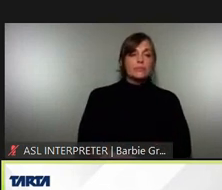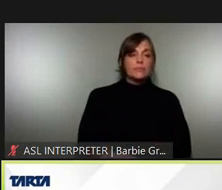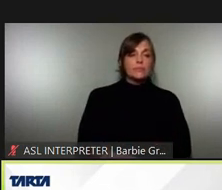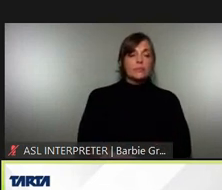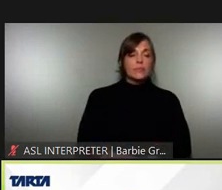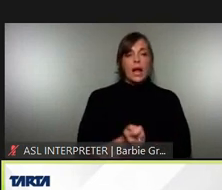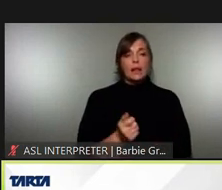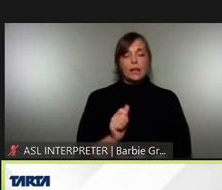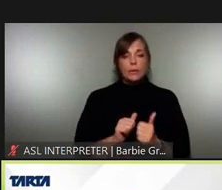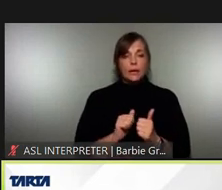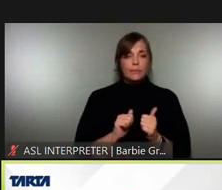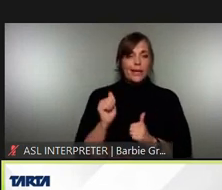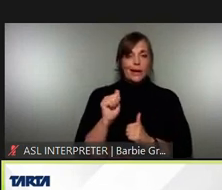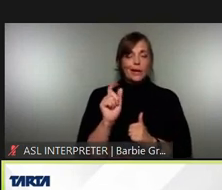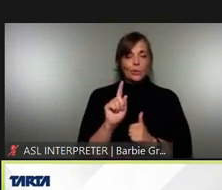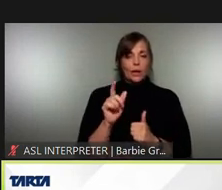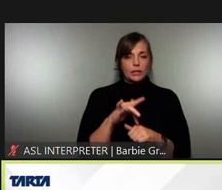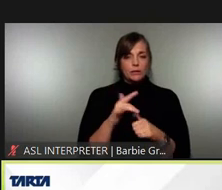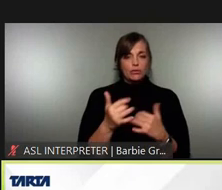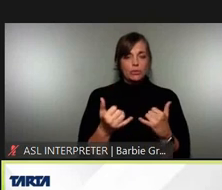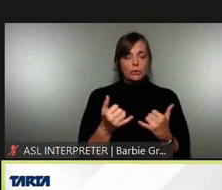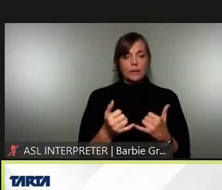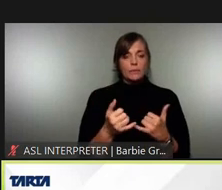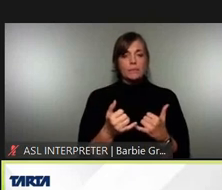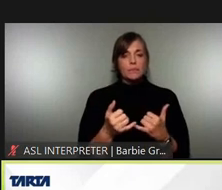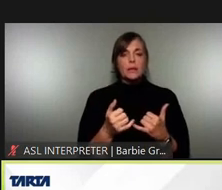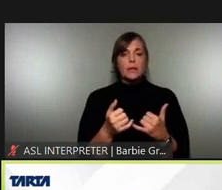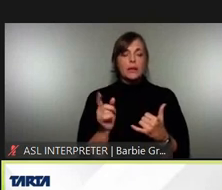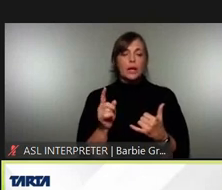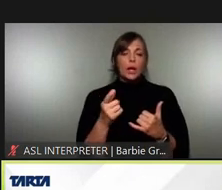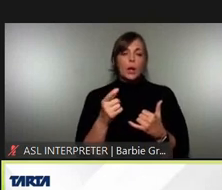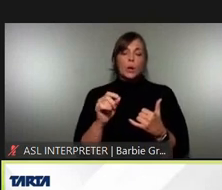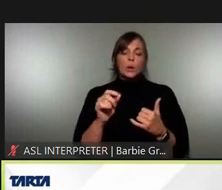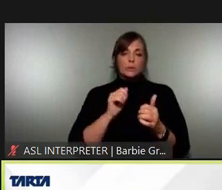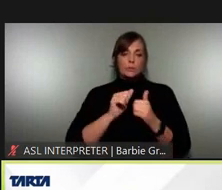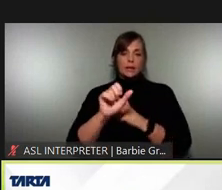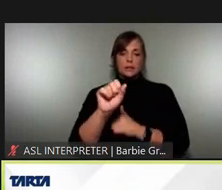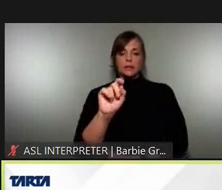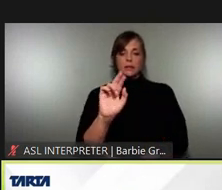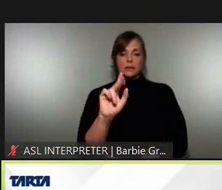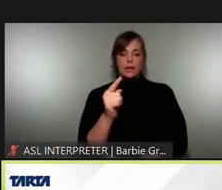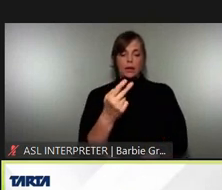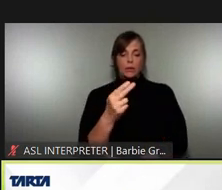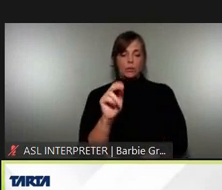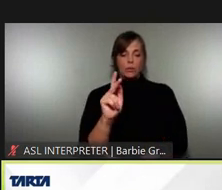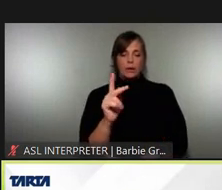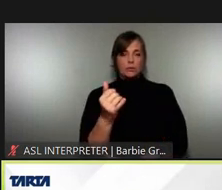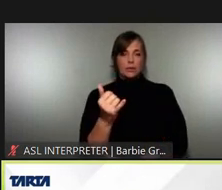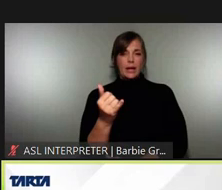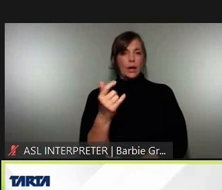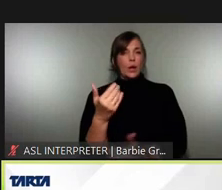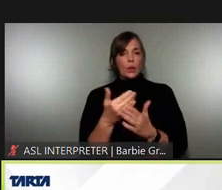extent of where it goes today. It goes a little bit past Southwick today, and that's where the new